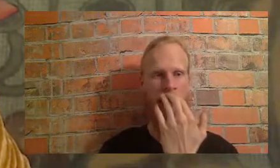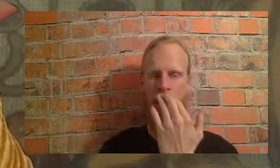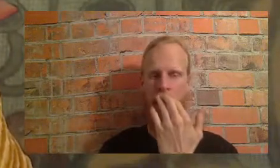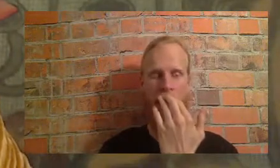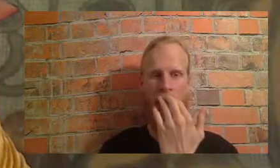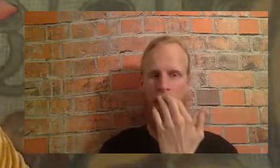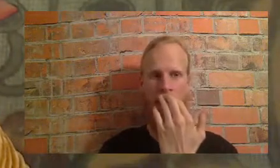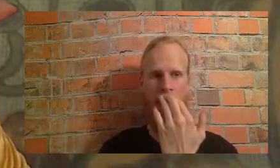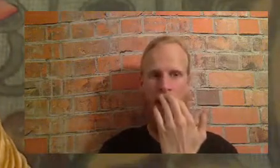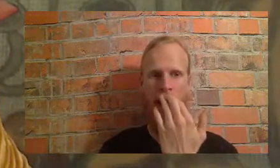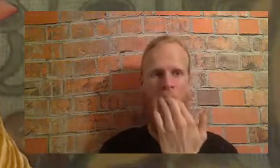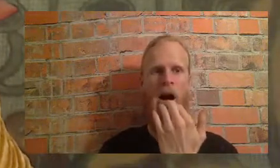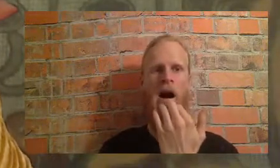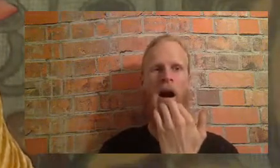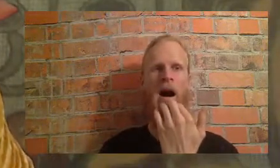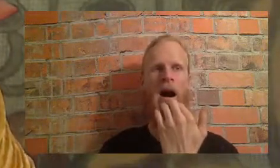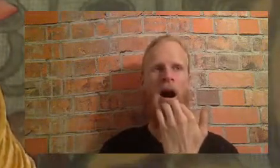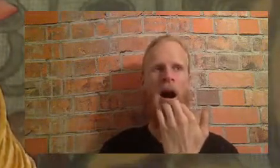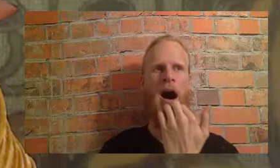And tapping under the lips.